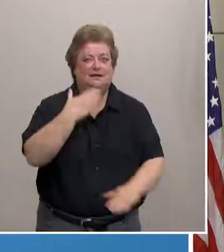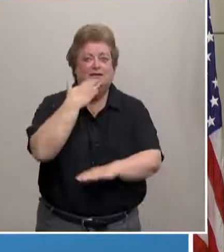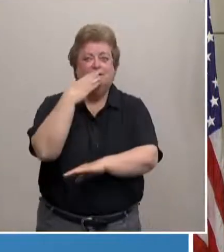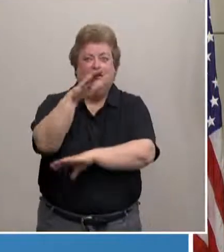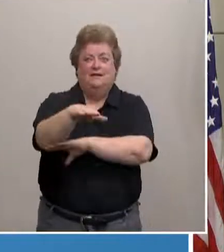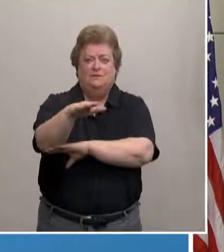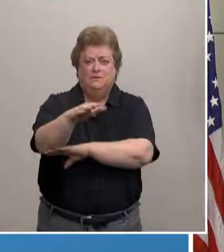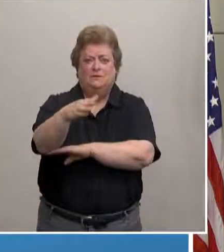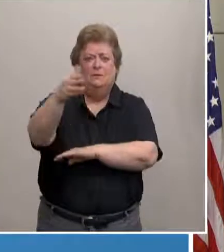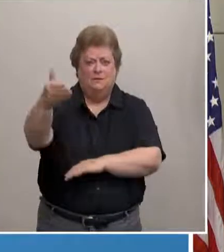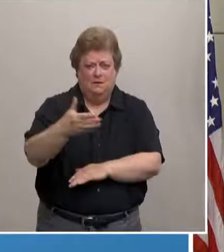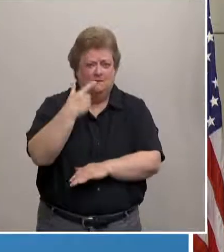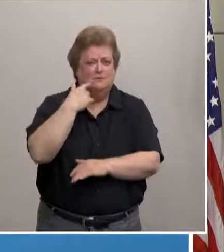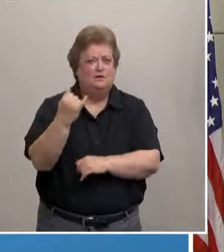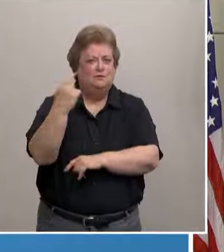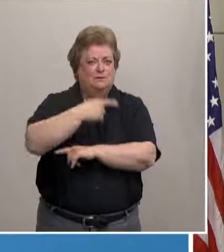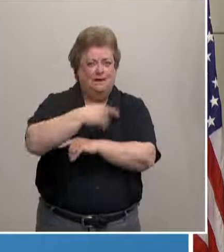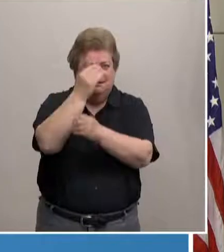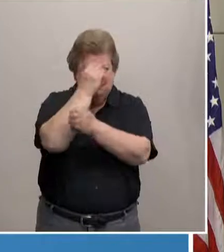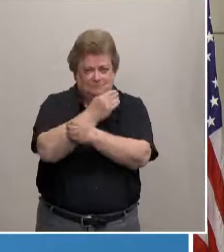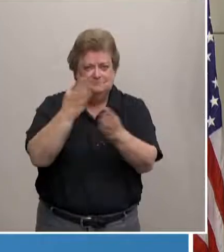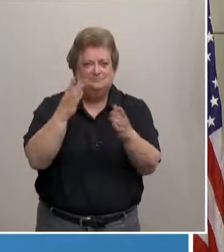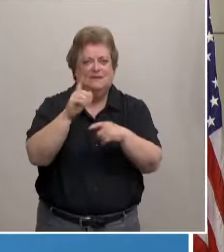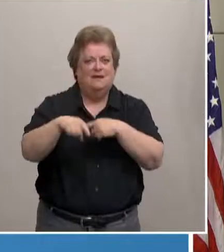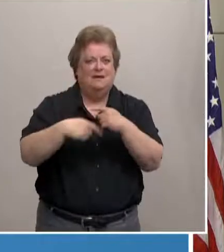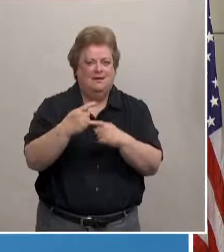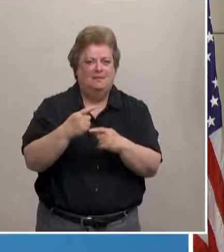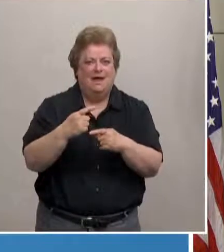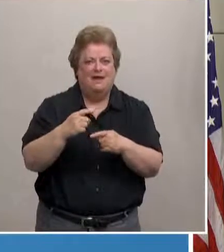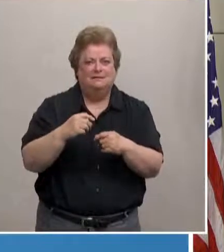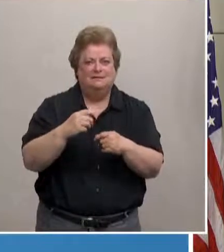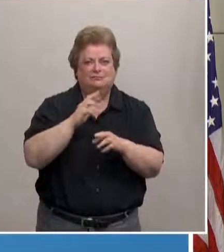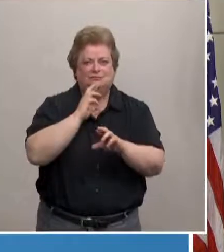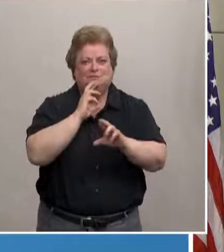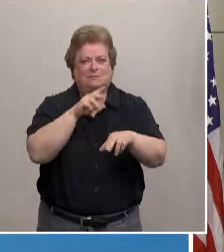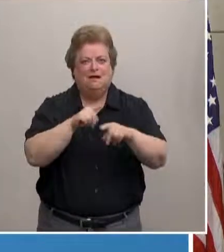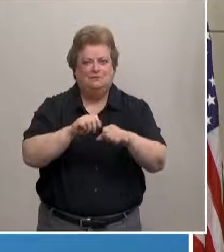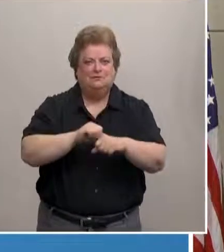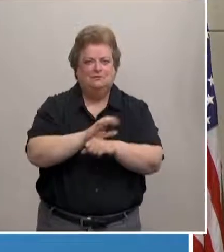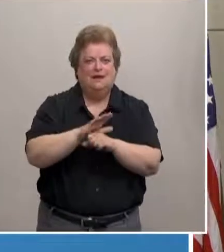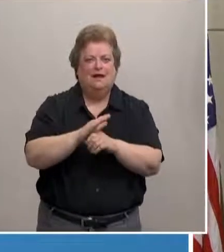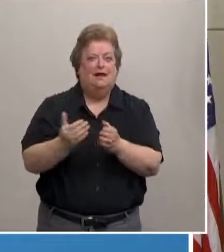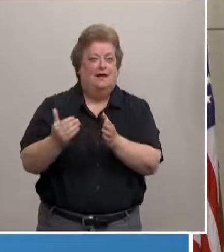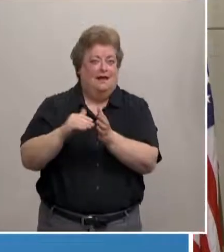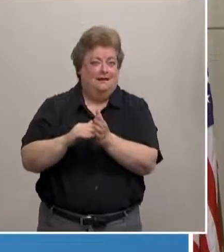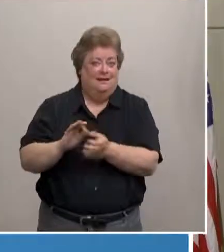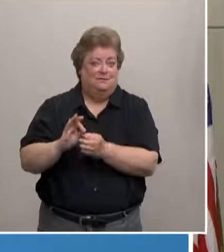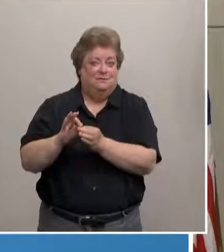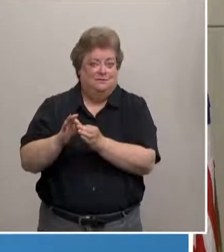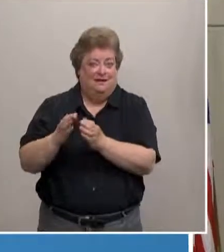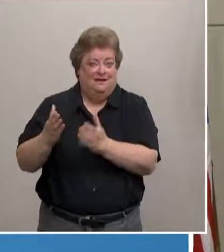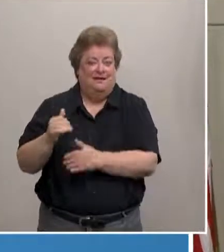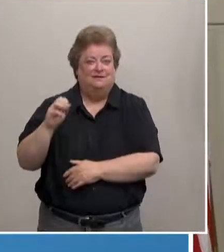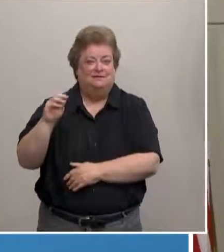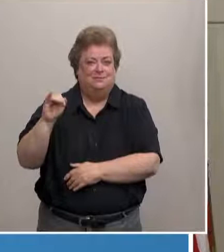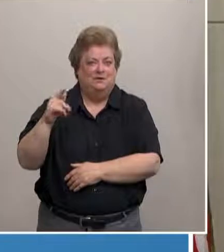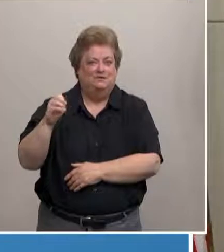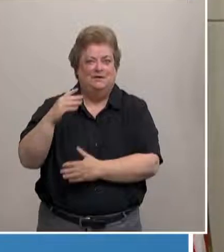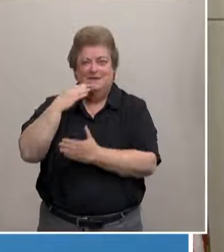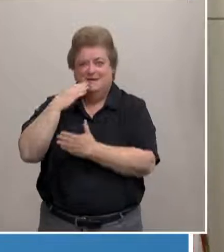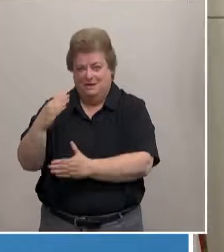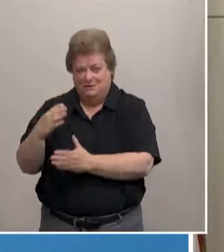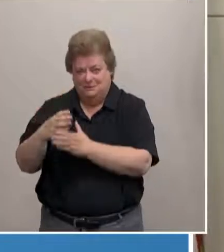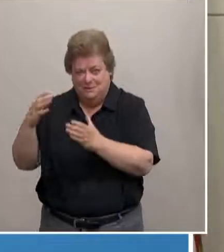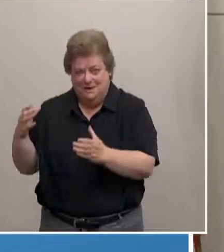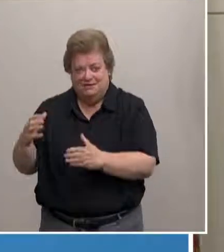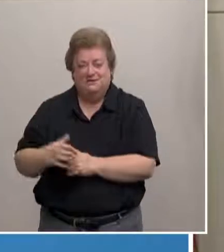Afternoon and welcome to today's community briefing on our pandemic response efforts. Here once again to provide interpretation is Margie Prop. Thank you so much,